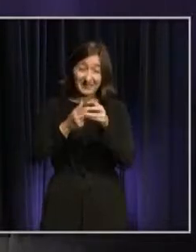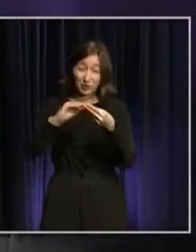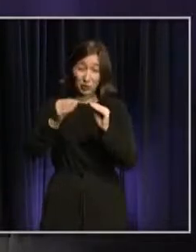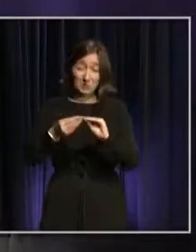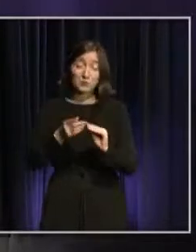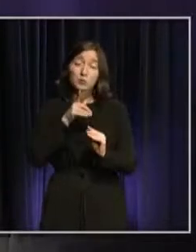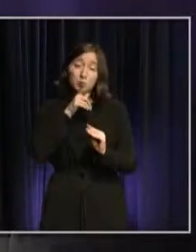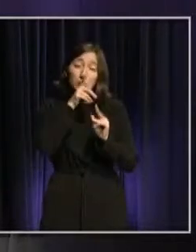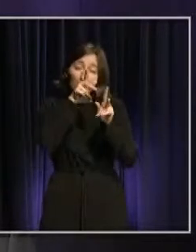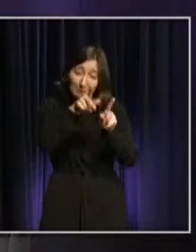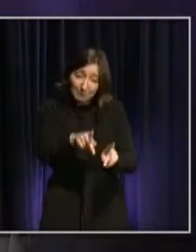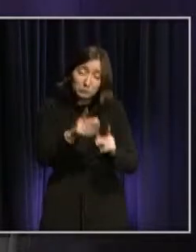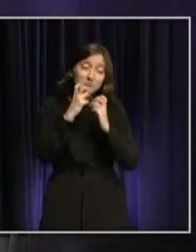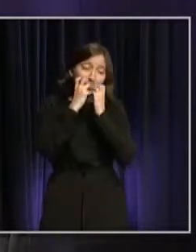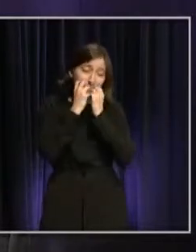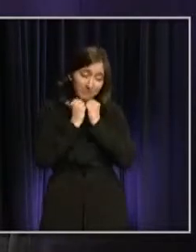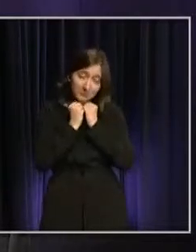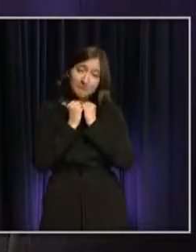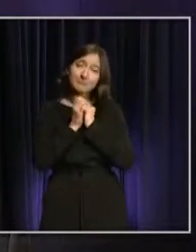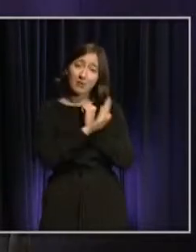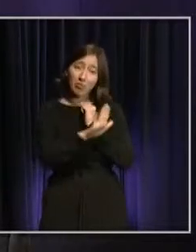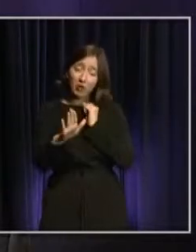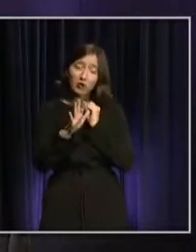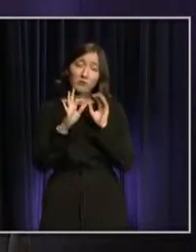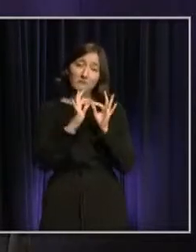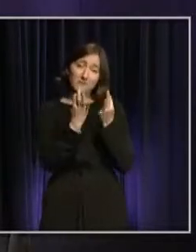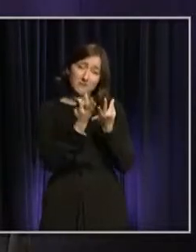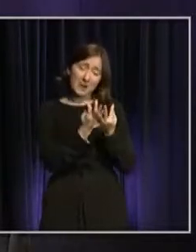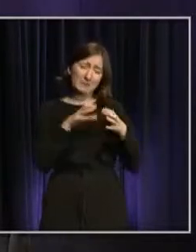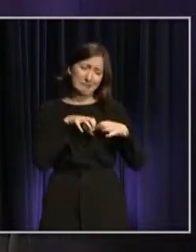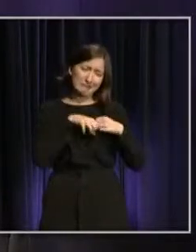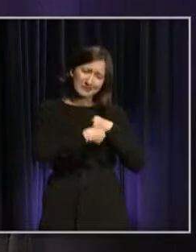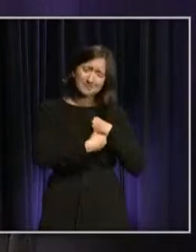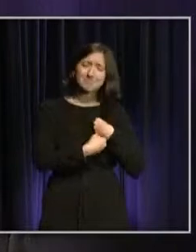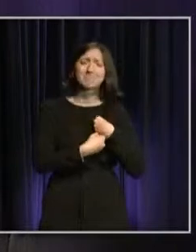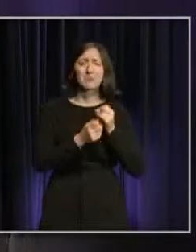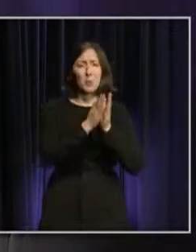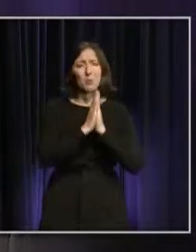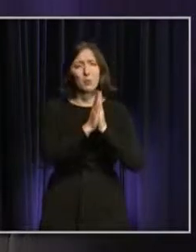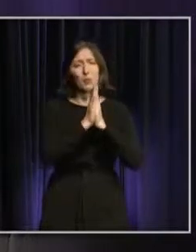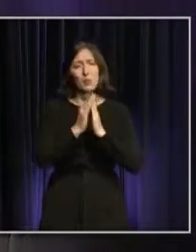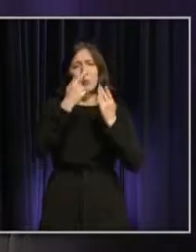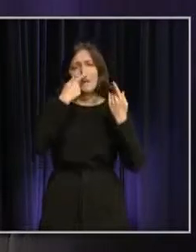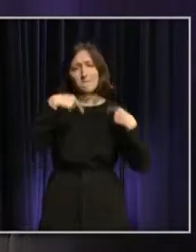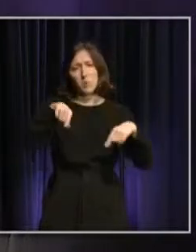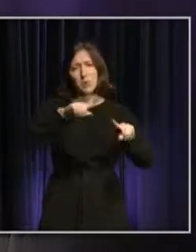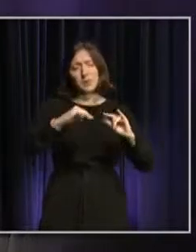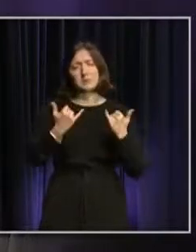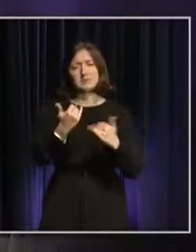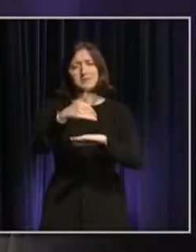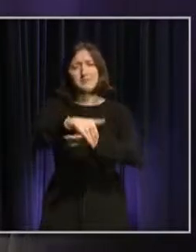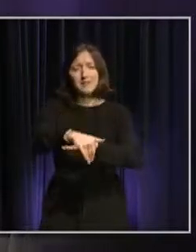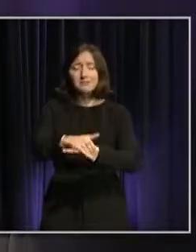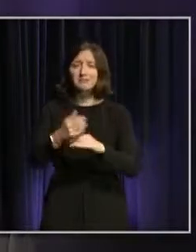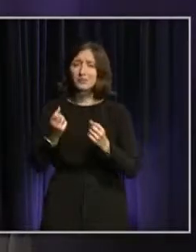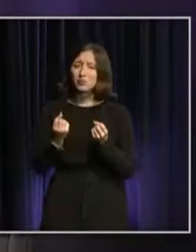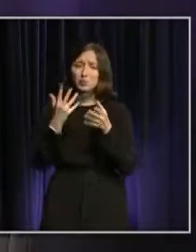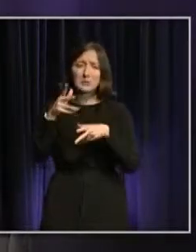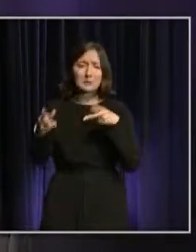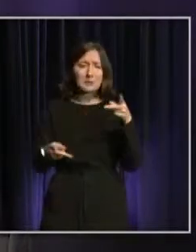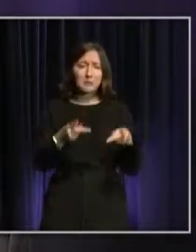please keep their friends and family and survivors in their prayers tonight. We've lost too many of our loved ones in this community from